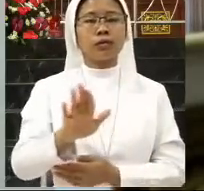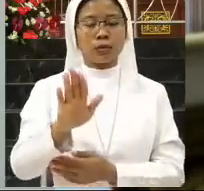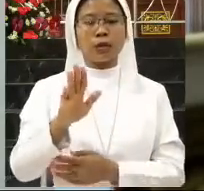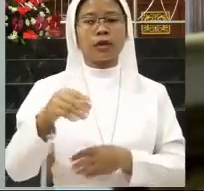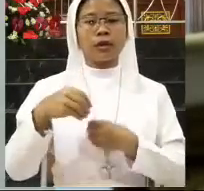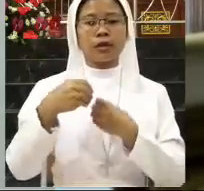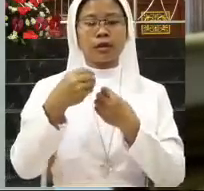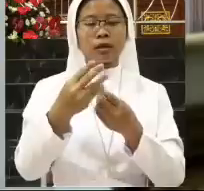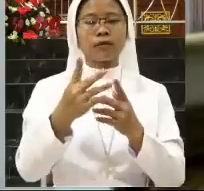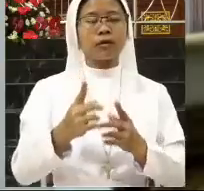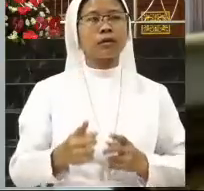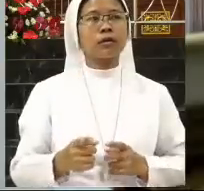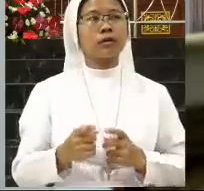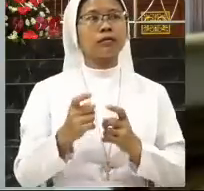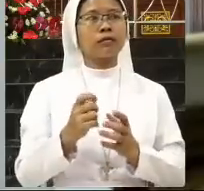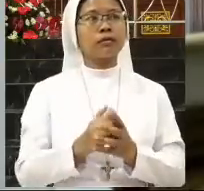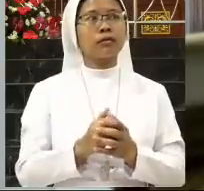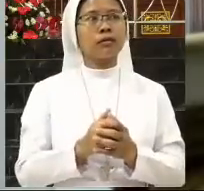water.